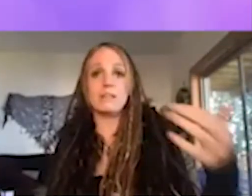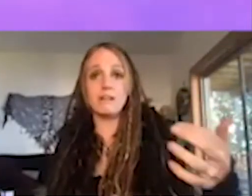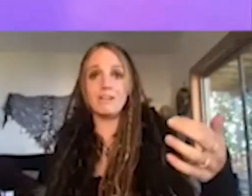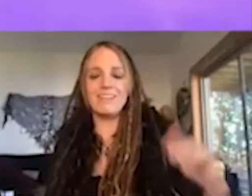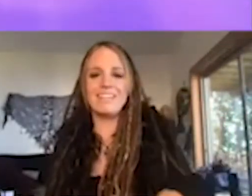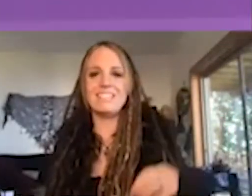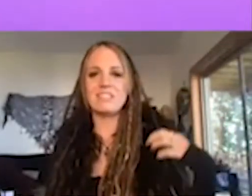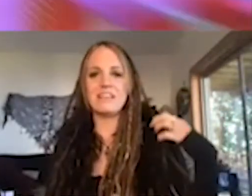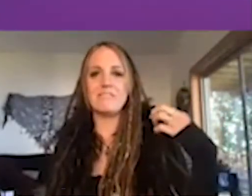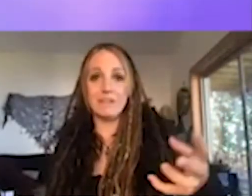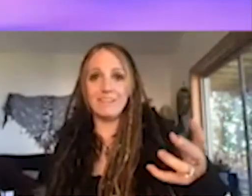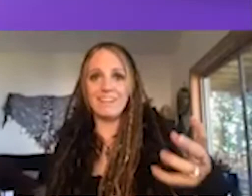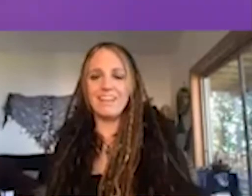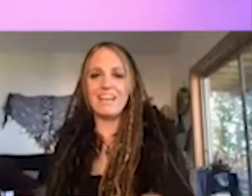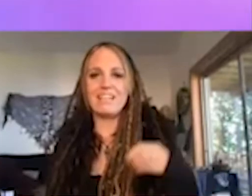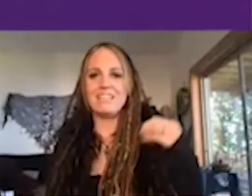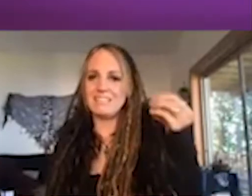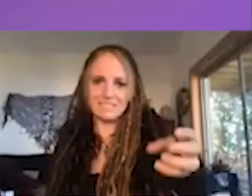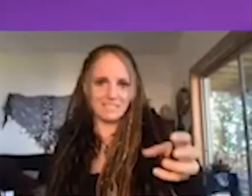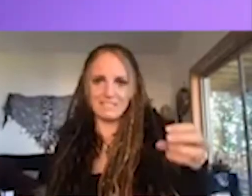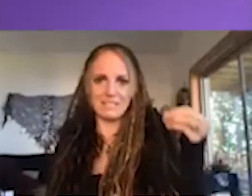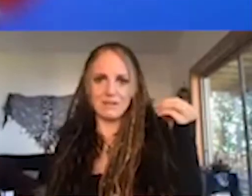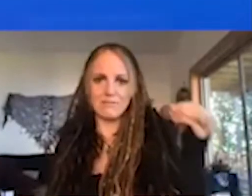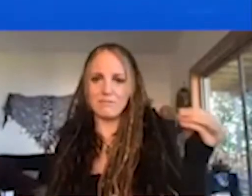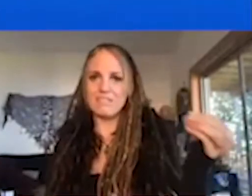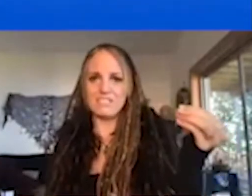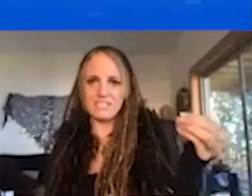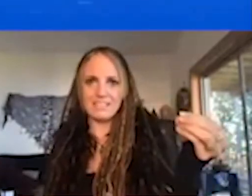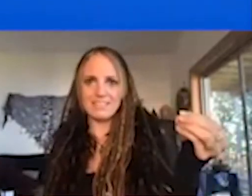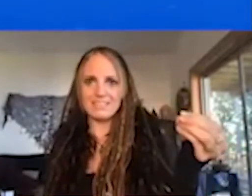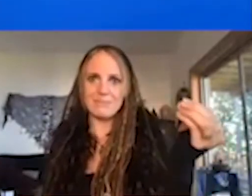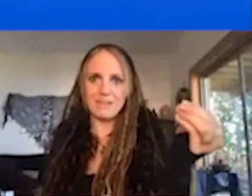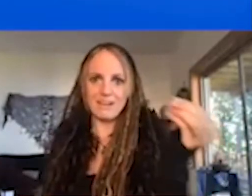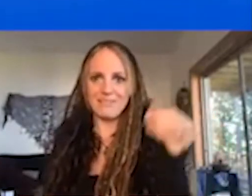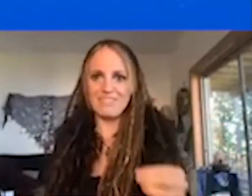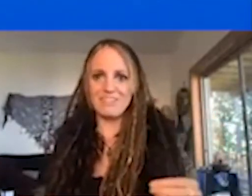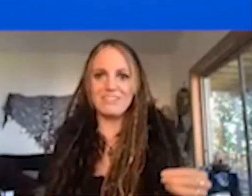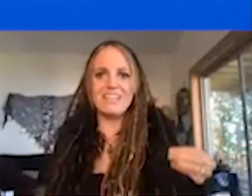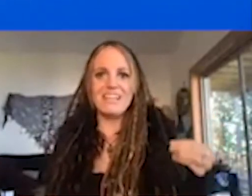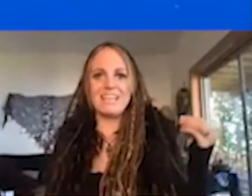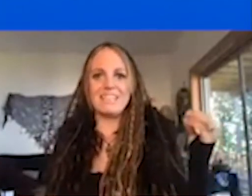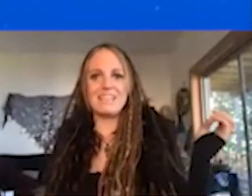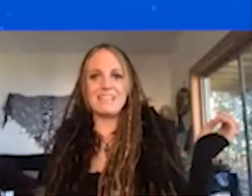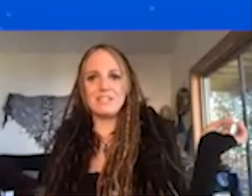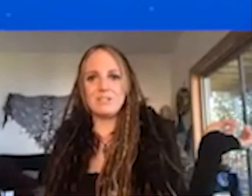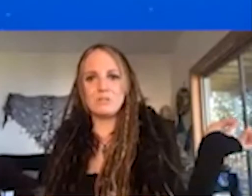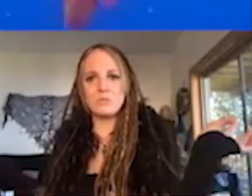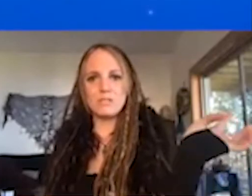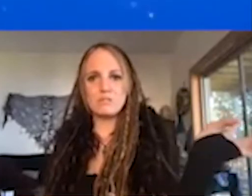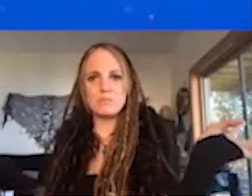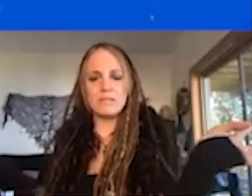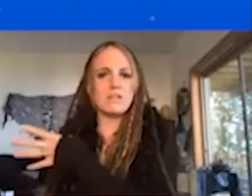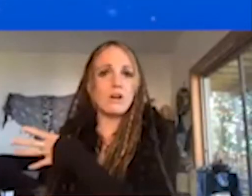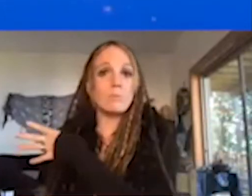play along. He's starting to have fun. And he says he's like, we're having fun and cheating death at the same time, And then he goes through this